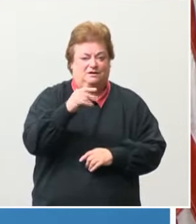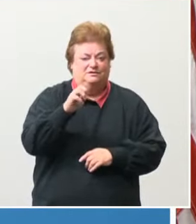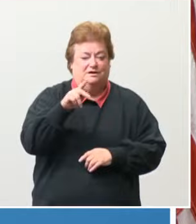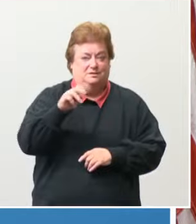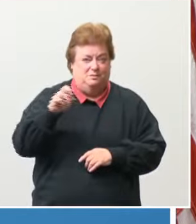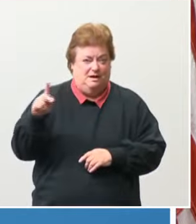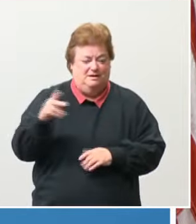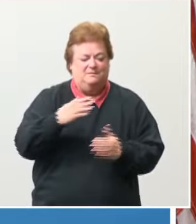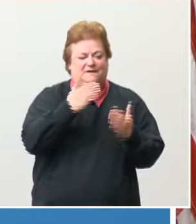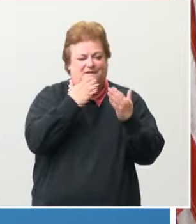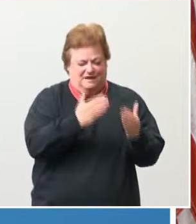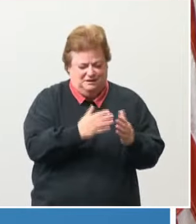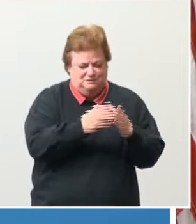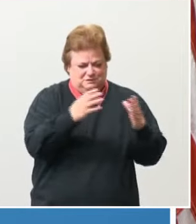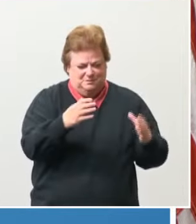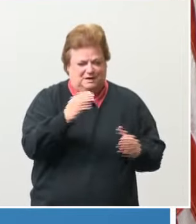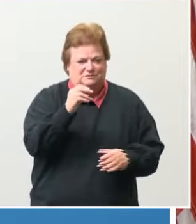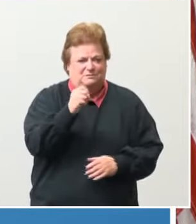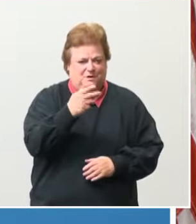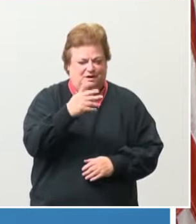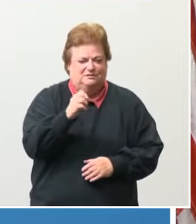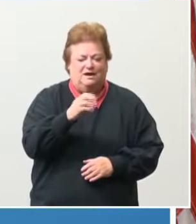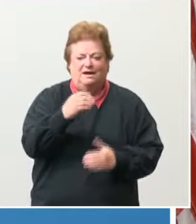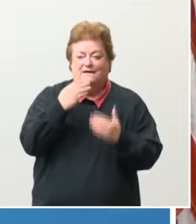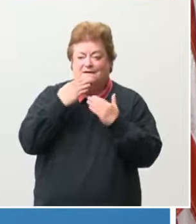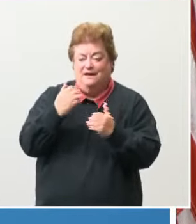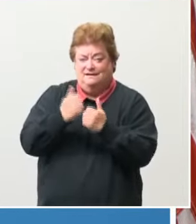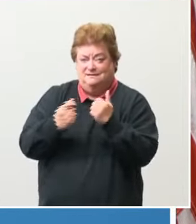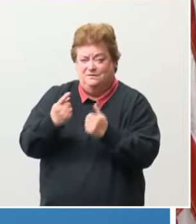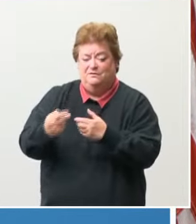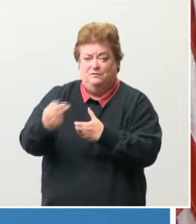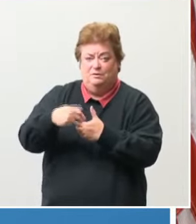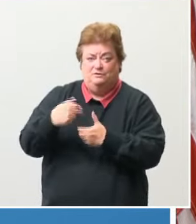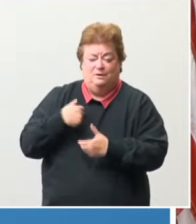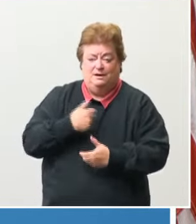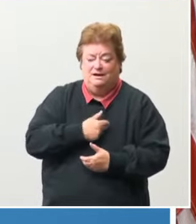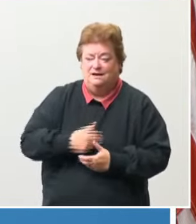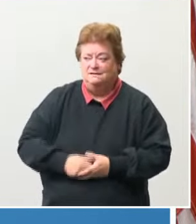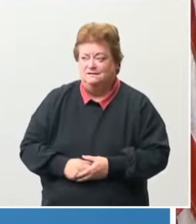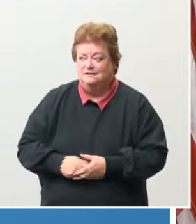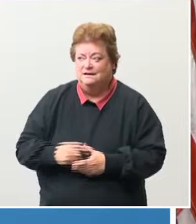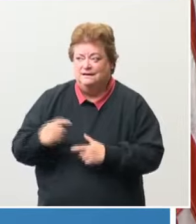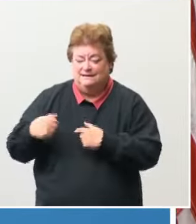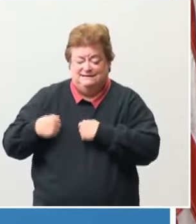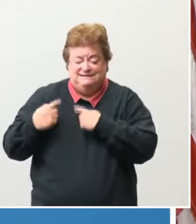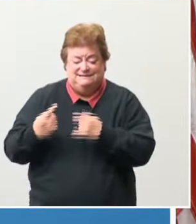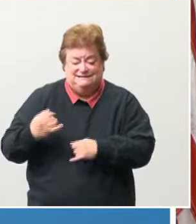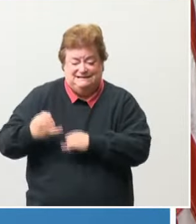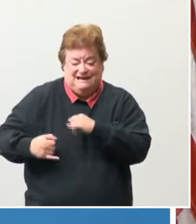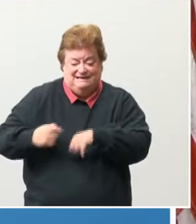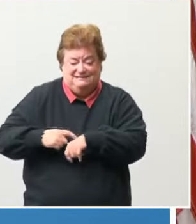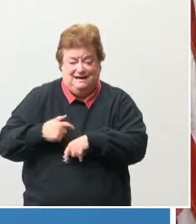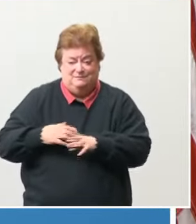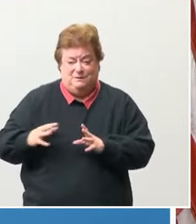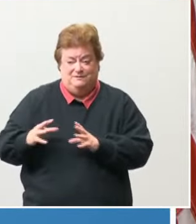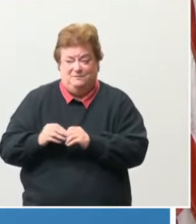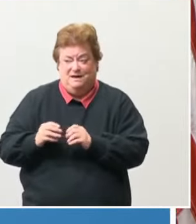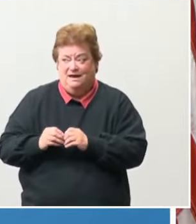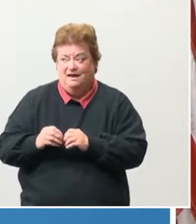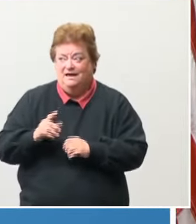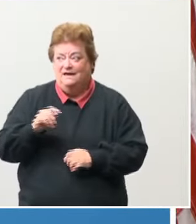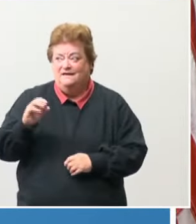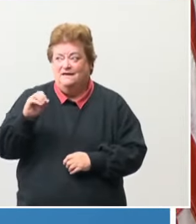Prop. Thank you so much, Margie. And thanks to everyone for joining us. Since our last briefing, the Omicron variant